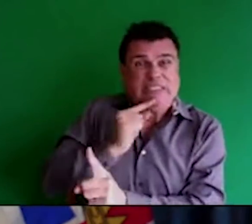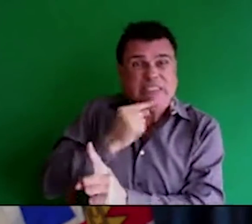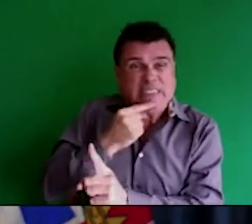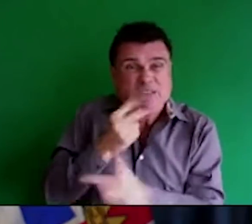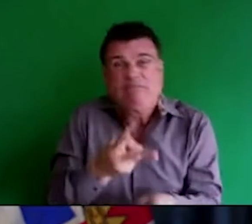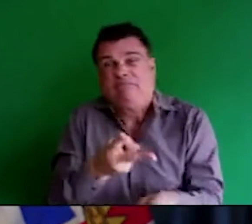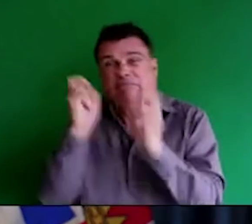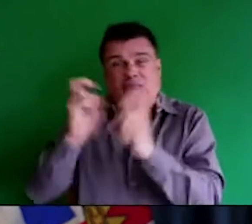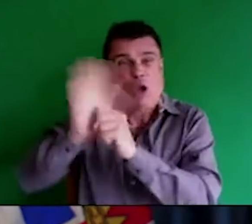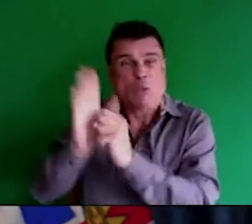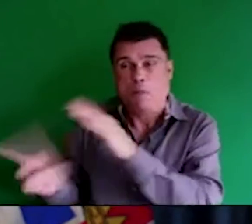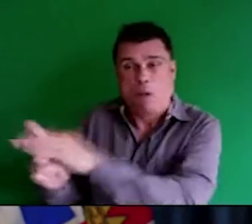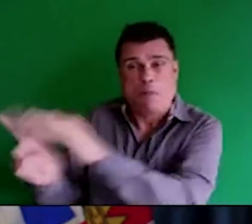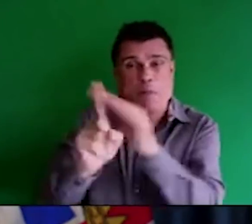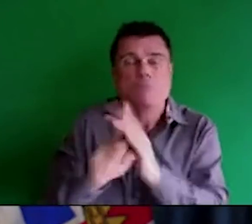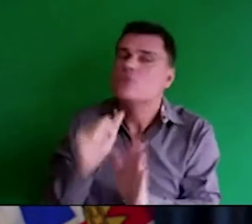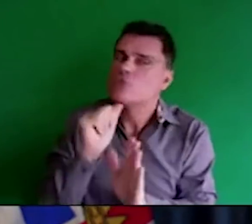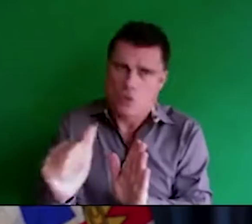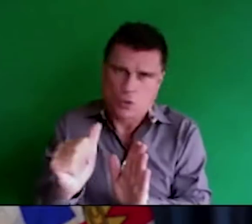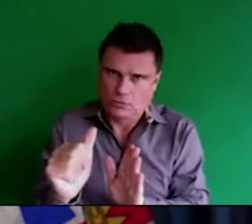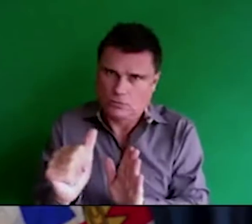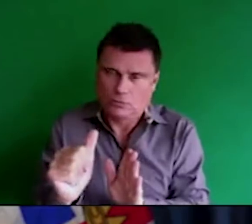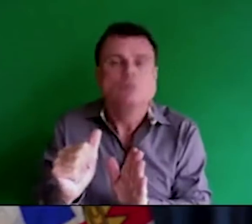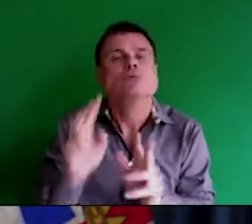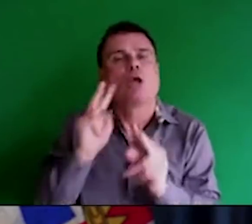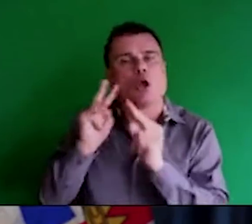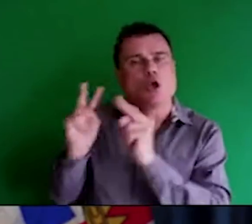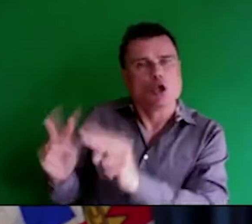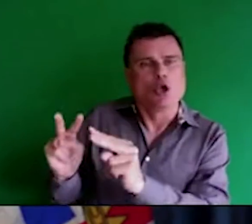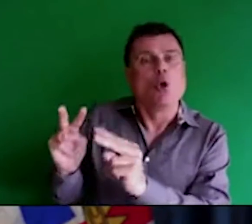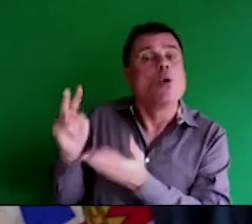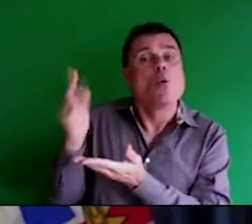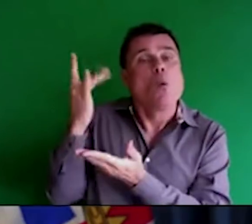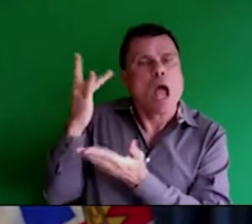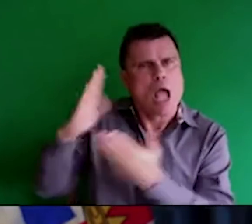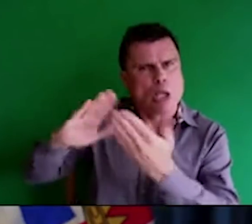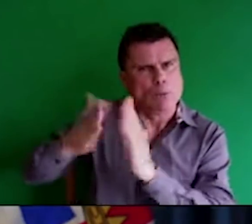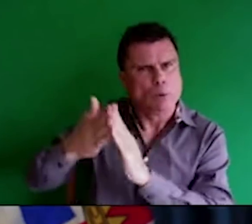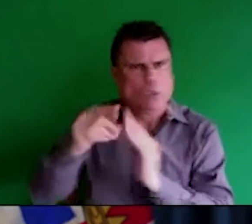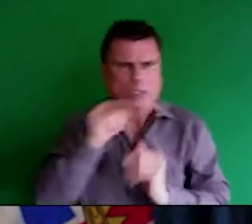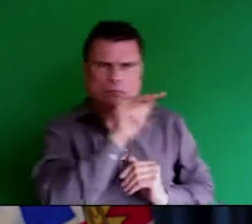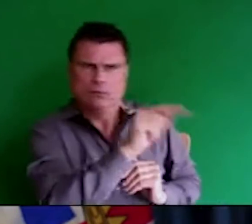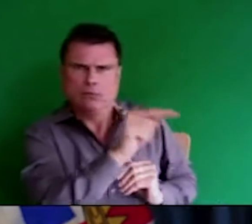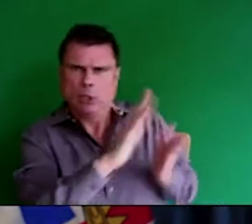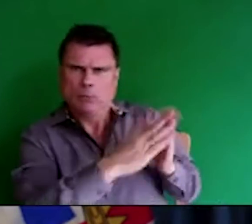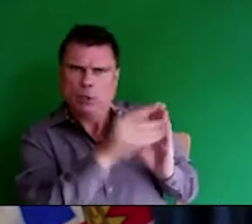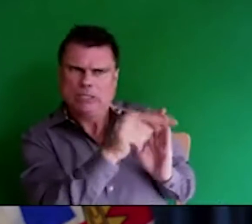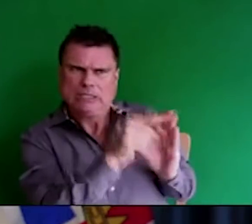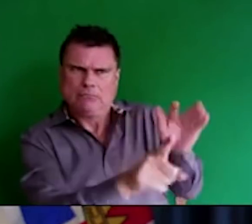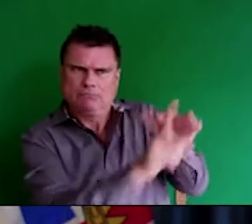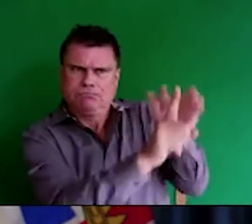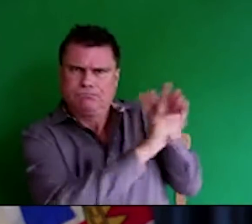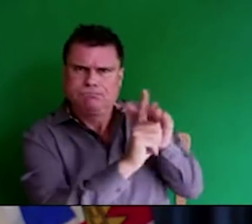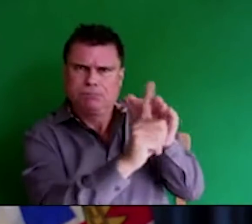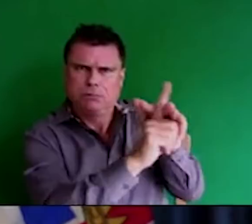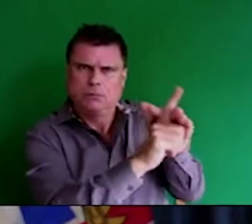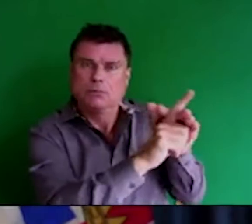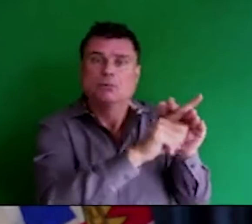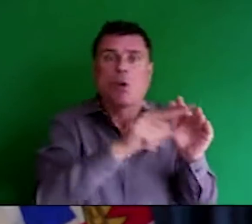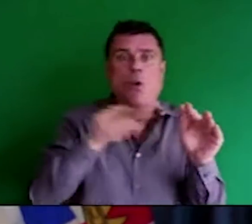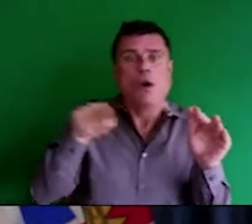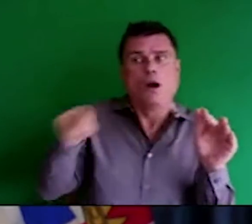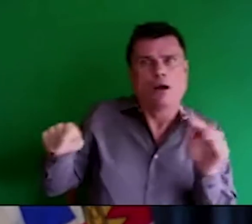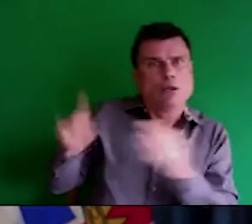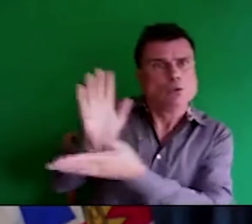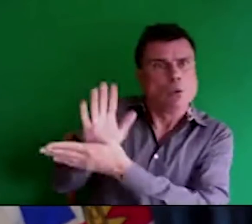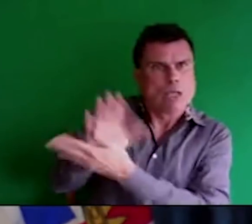need to be vigilant, particularly when case counts start to spike as they have. Bringing COVID-19 into our schools is something that we all need